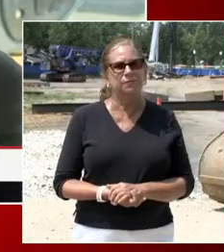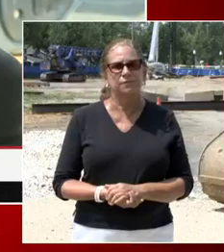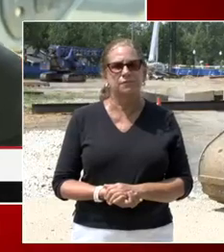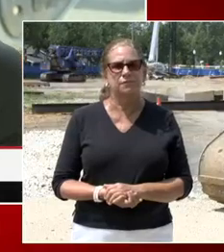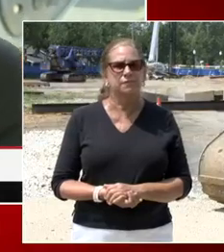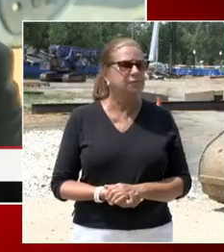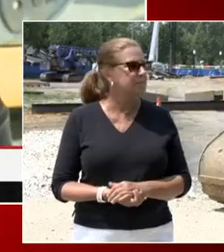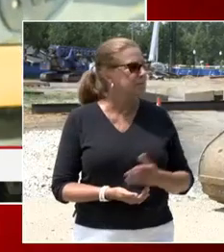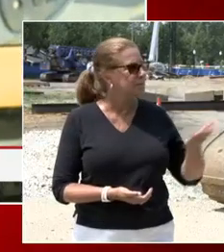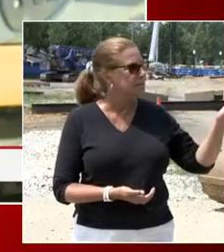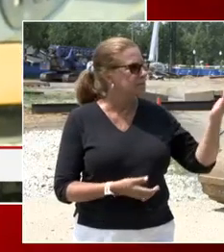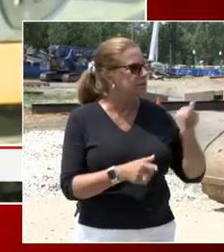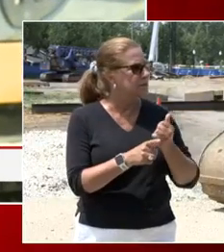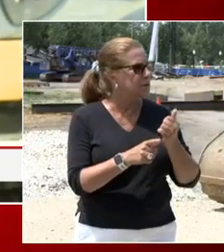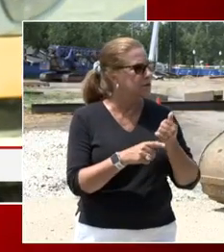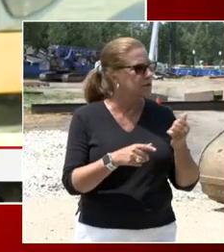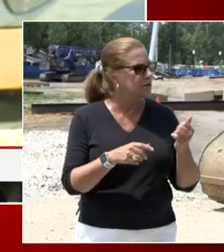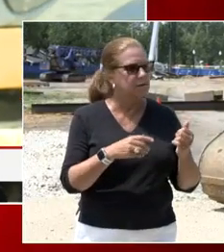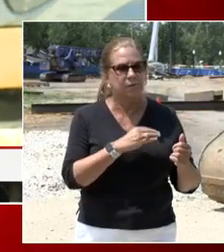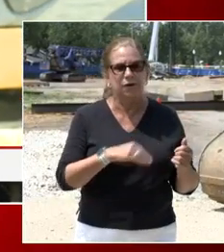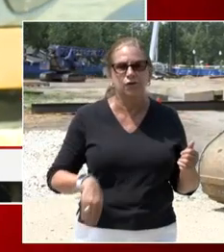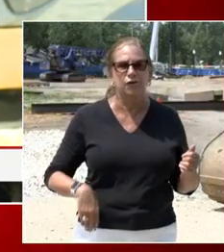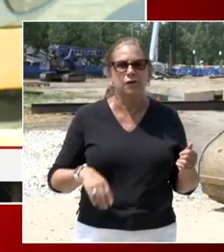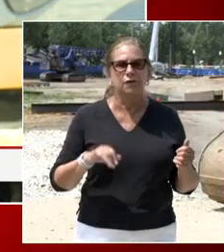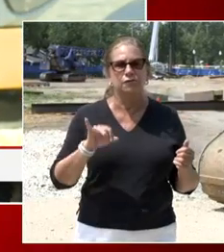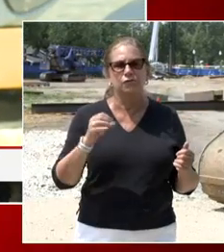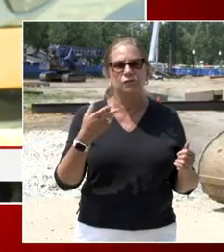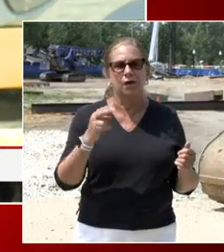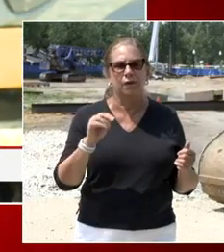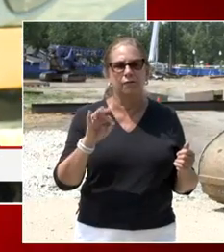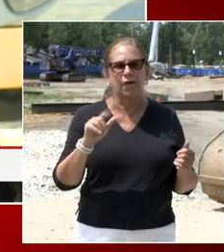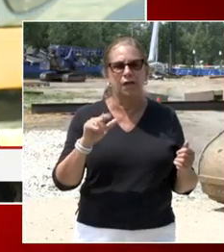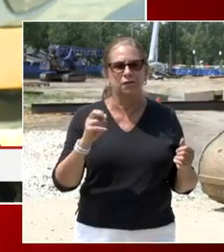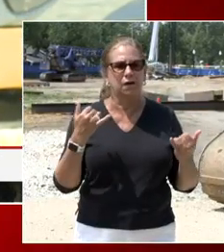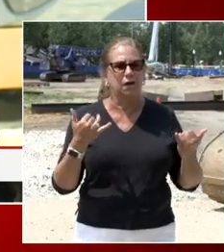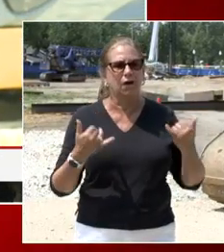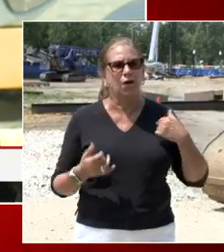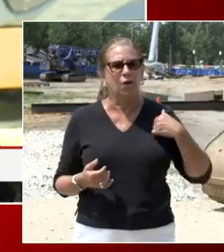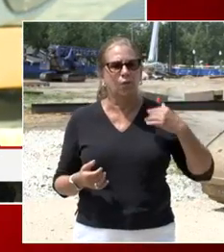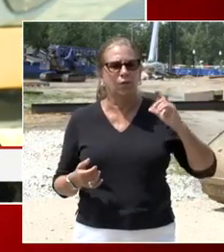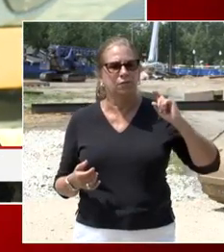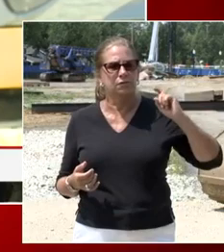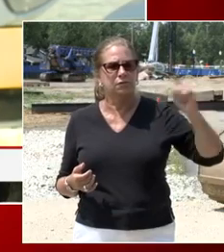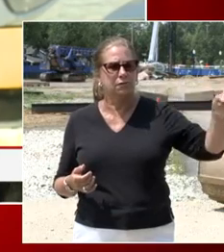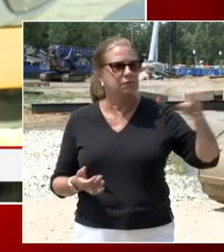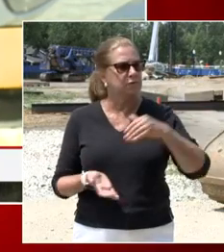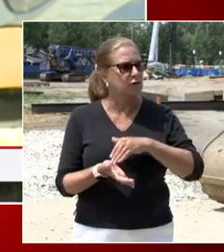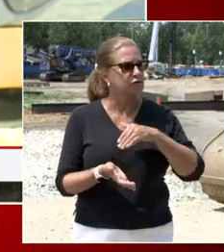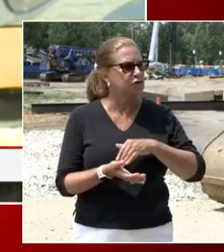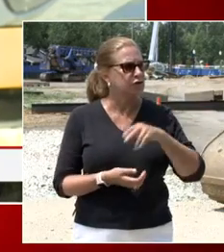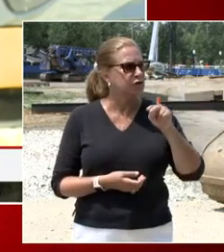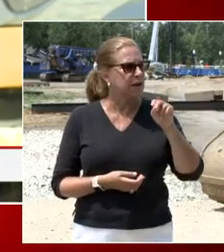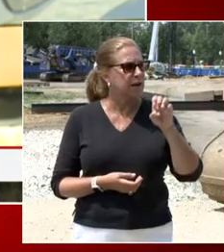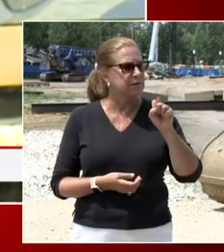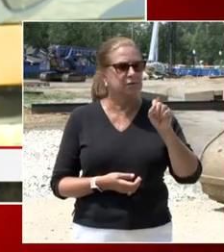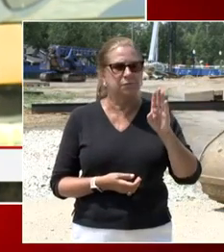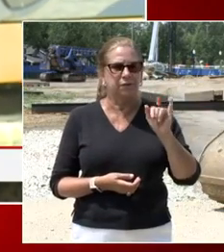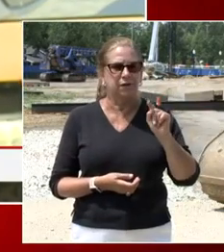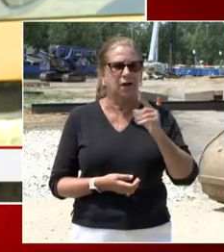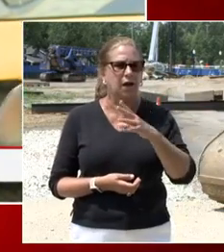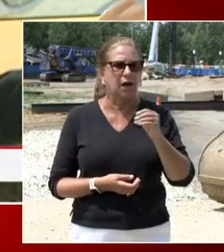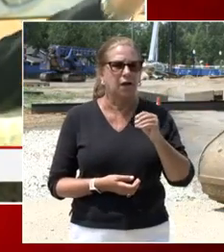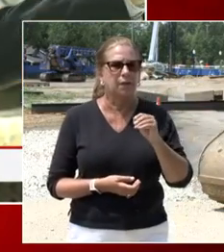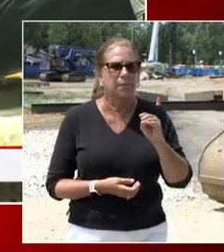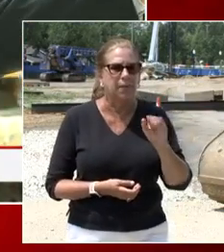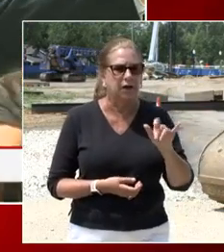Thank you, Louie. So I'm going to invite the mayor and Dr. Nesbitt up, take a few questions from the press and the community. Also, some more of the